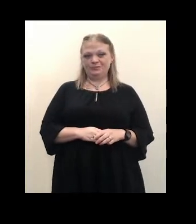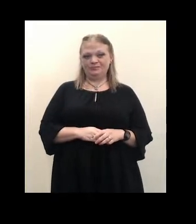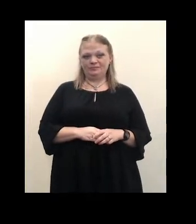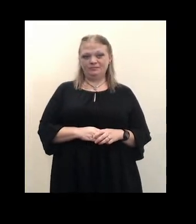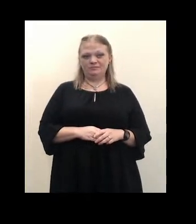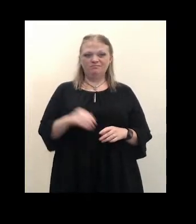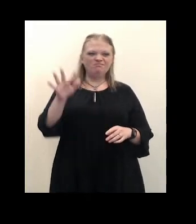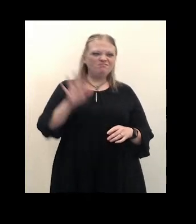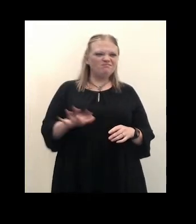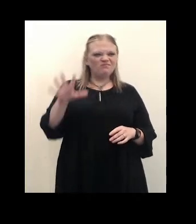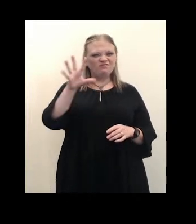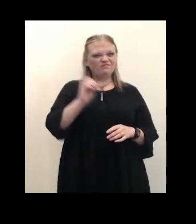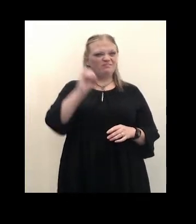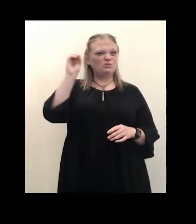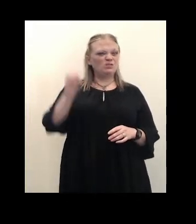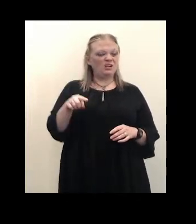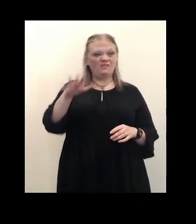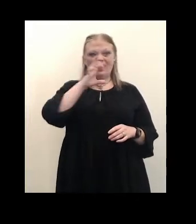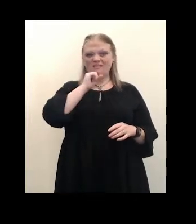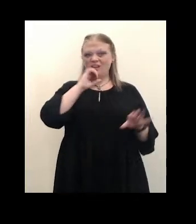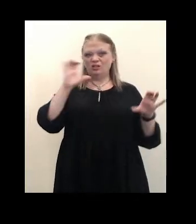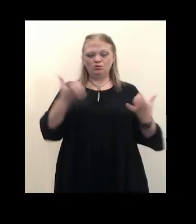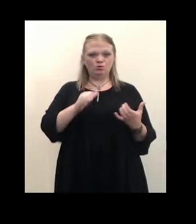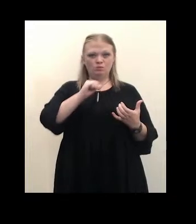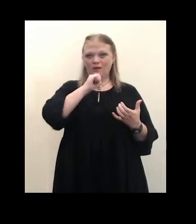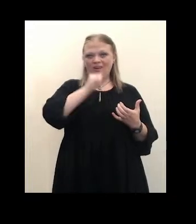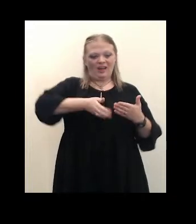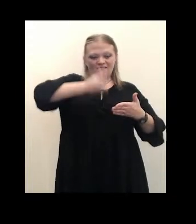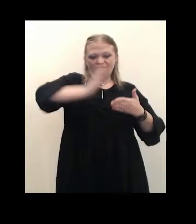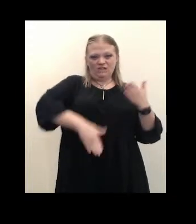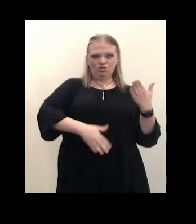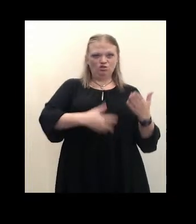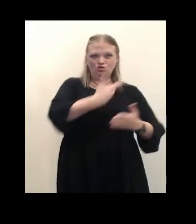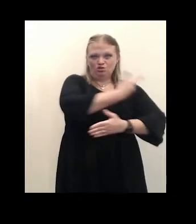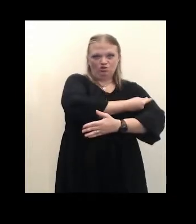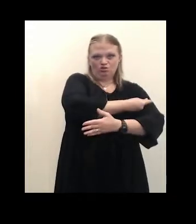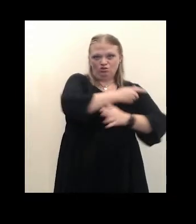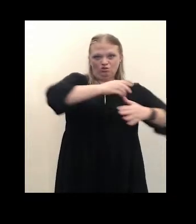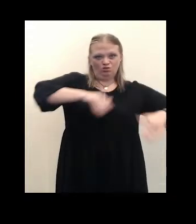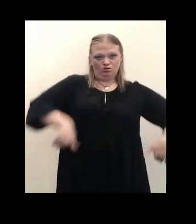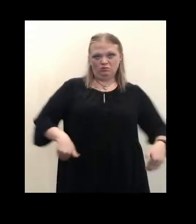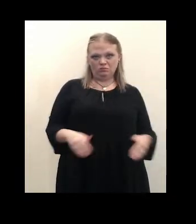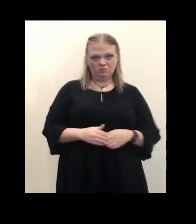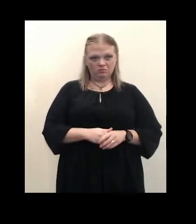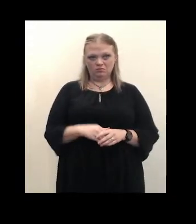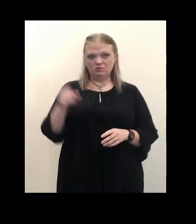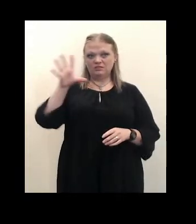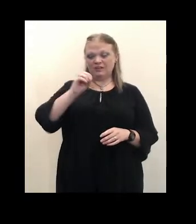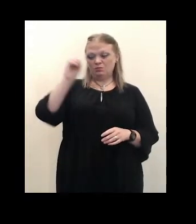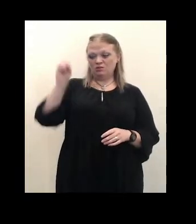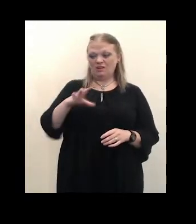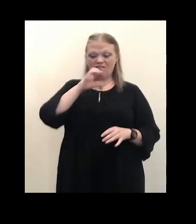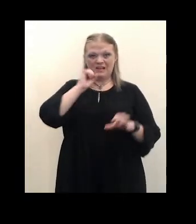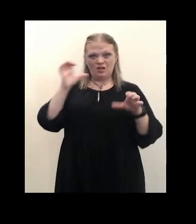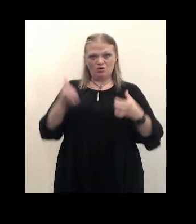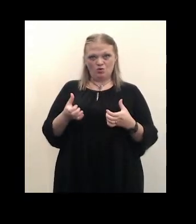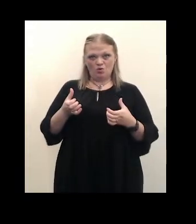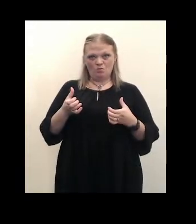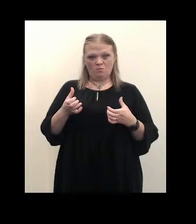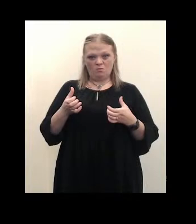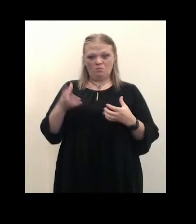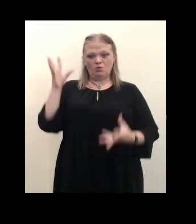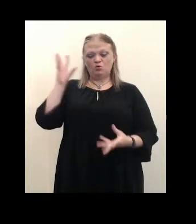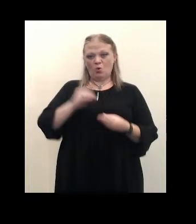Approximately 50% of this age group are not fully vaccinated. And 50% of this age group accounts for 85% of